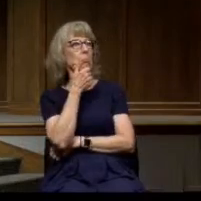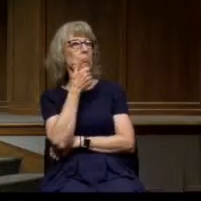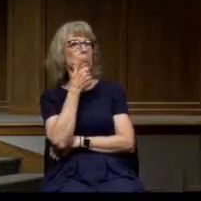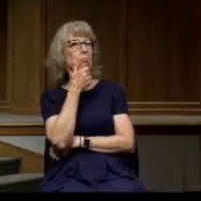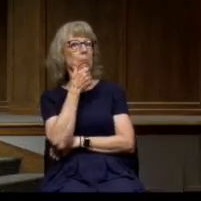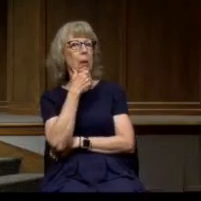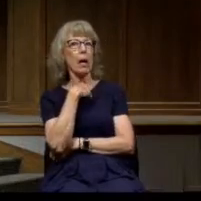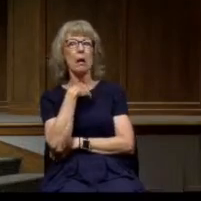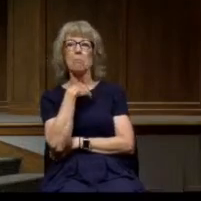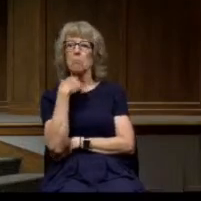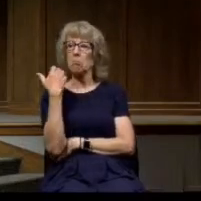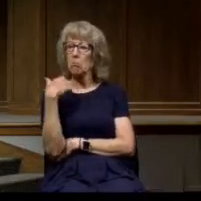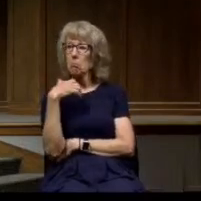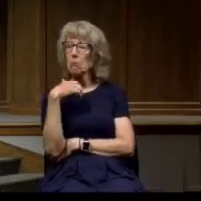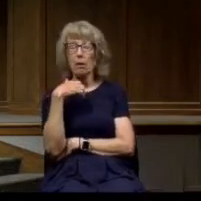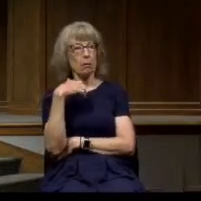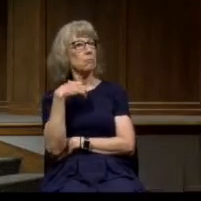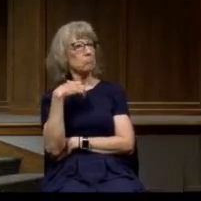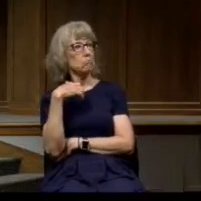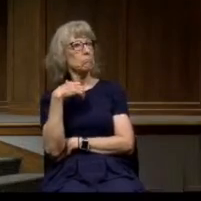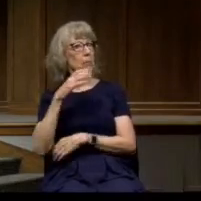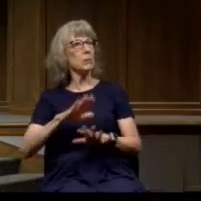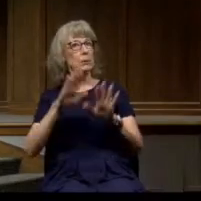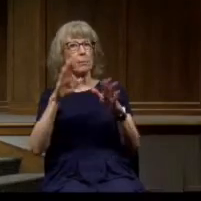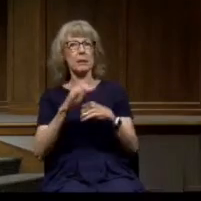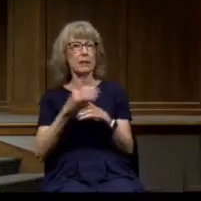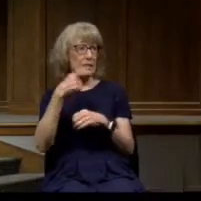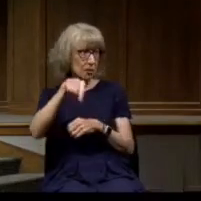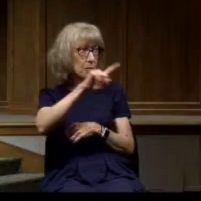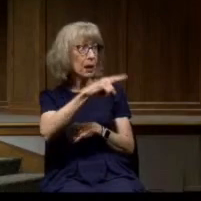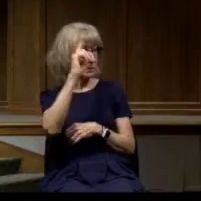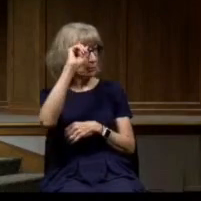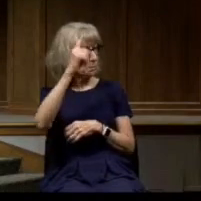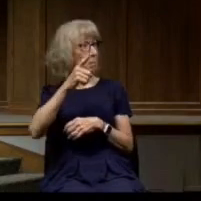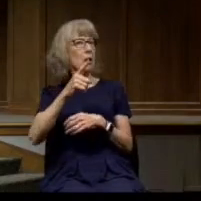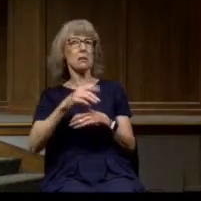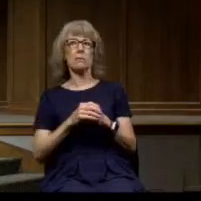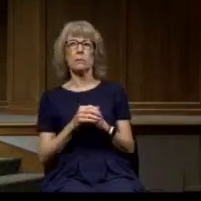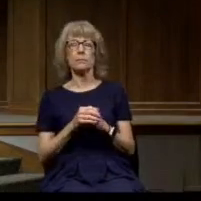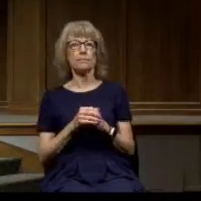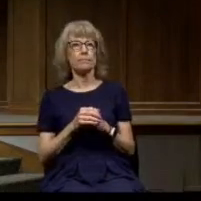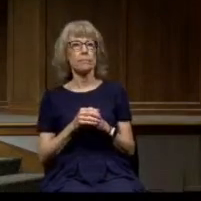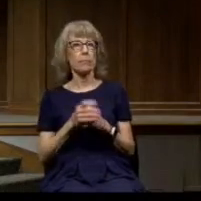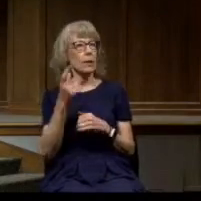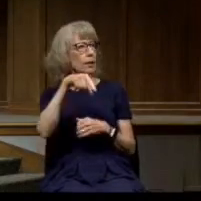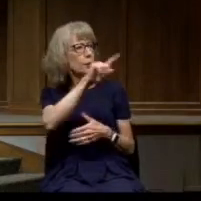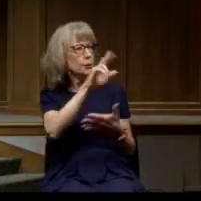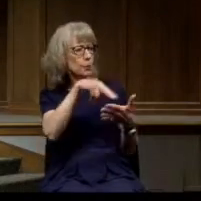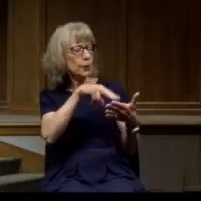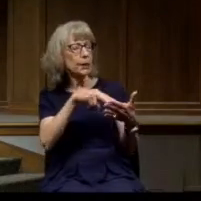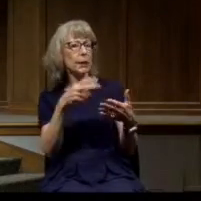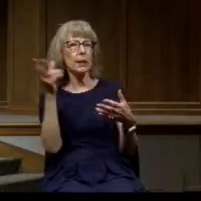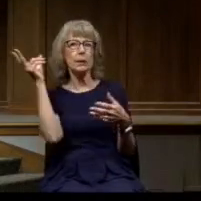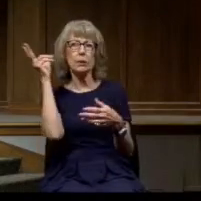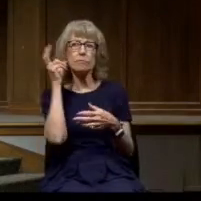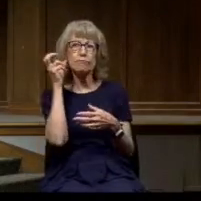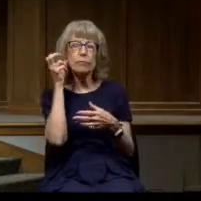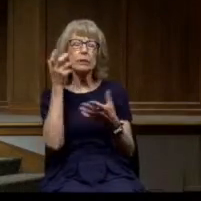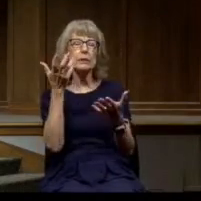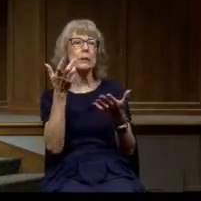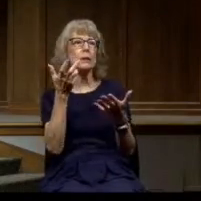I should preach a sermon on that. Like, you're brilliant. Like, the things that you read, what you listen to, the way you're